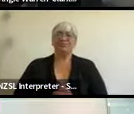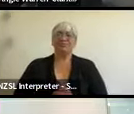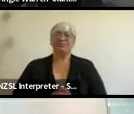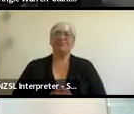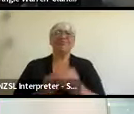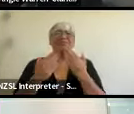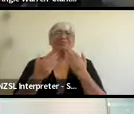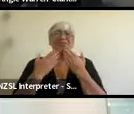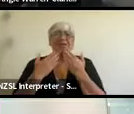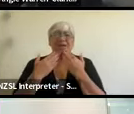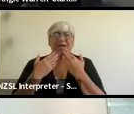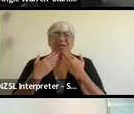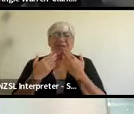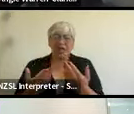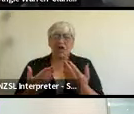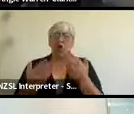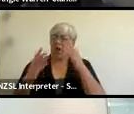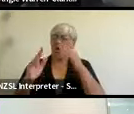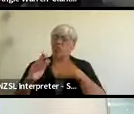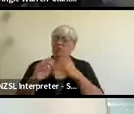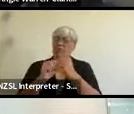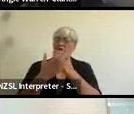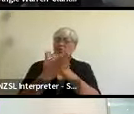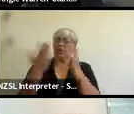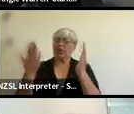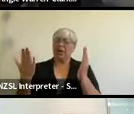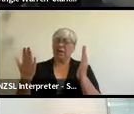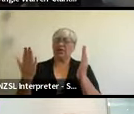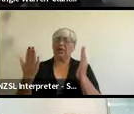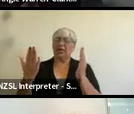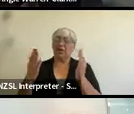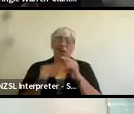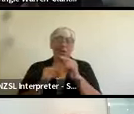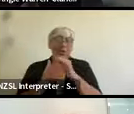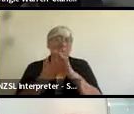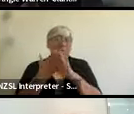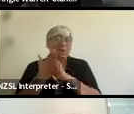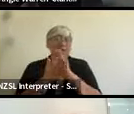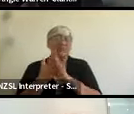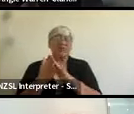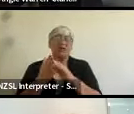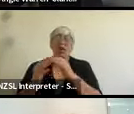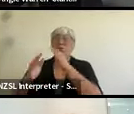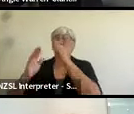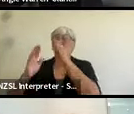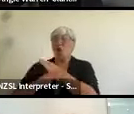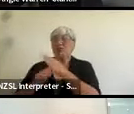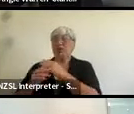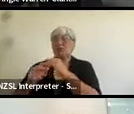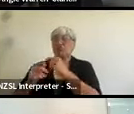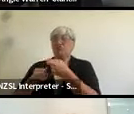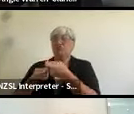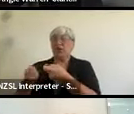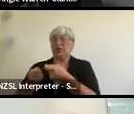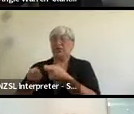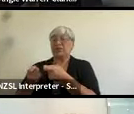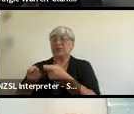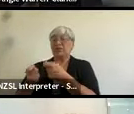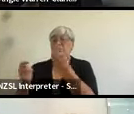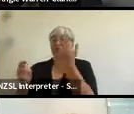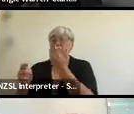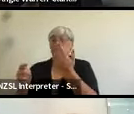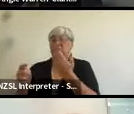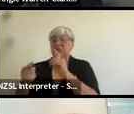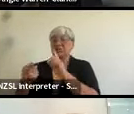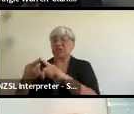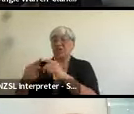Thank you. So can I, just to be clear, you're suggesting that for private run facilities, there should be more funding